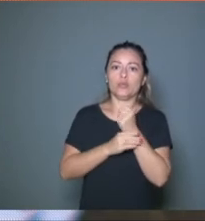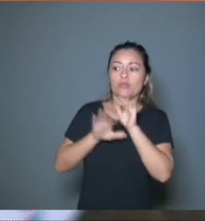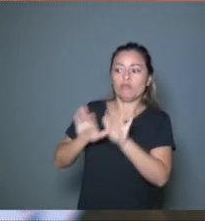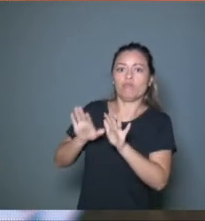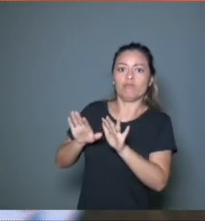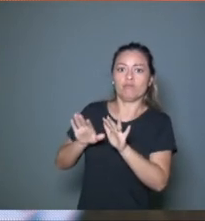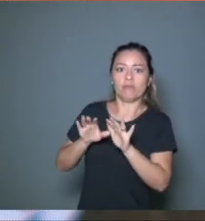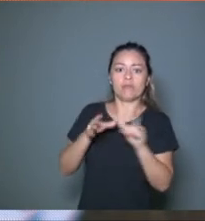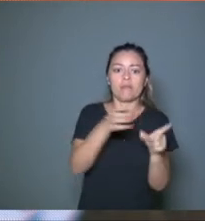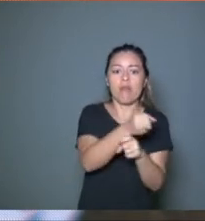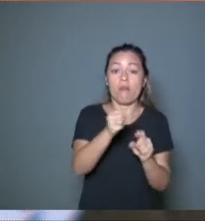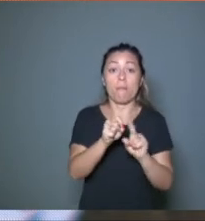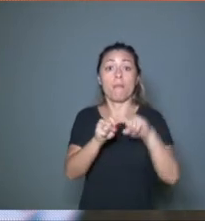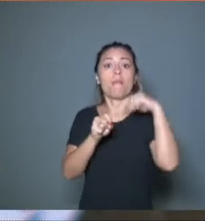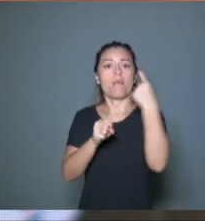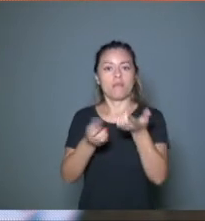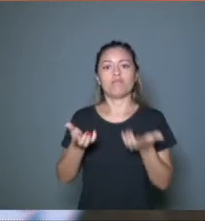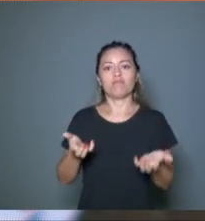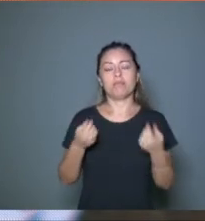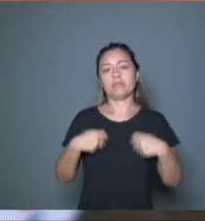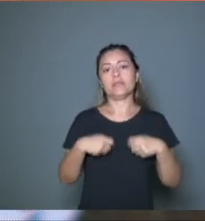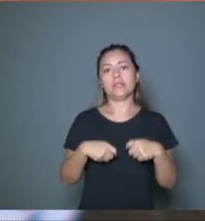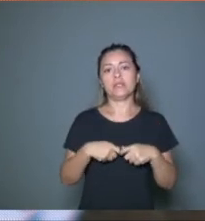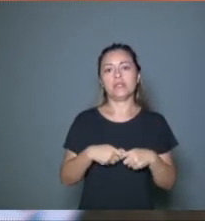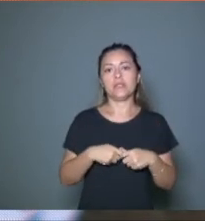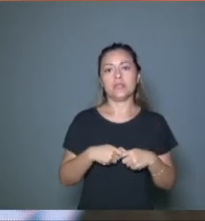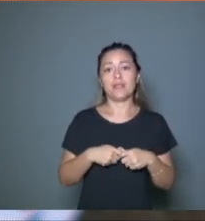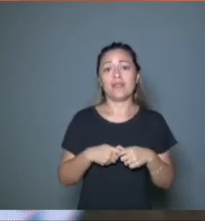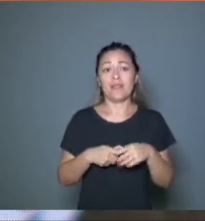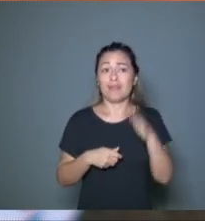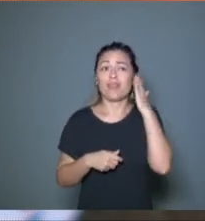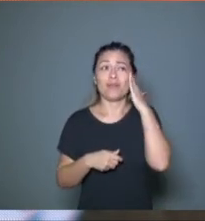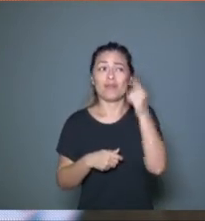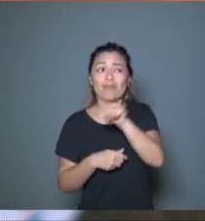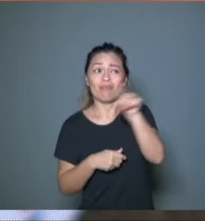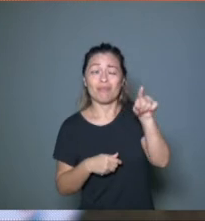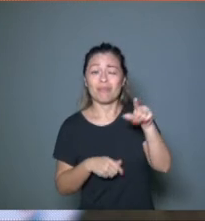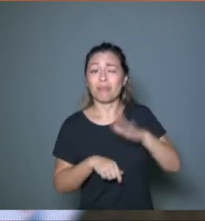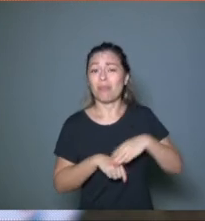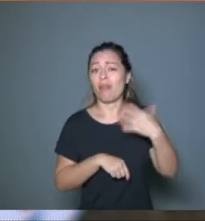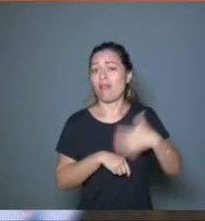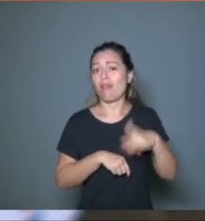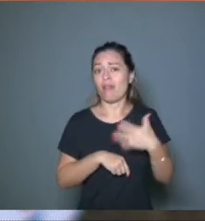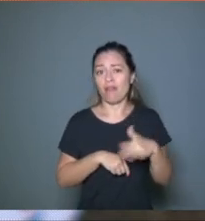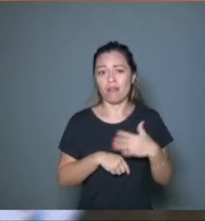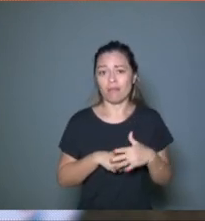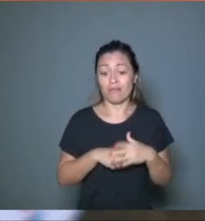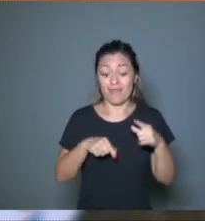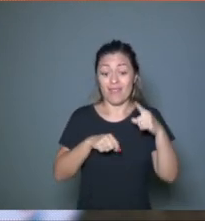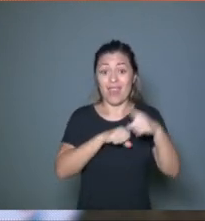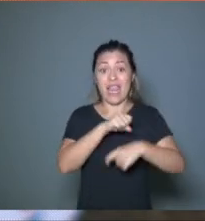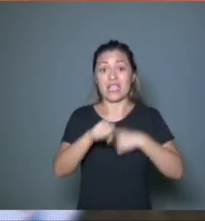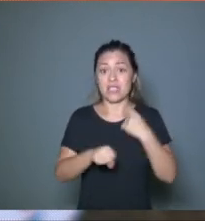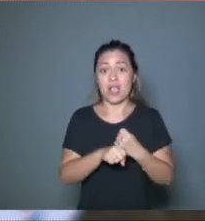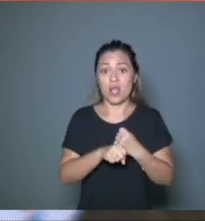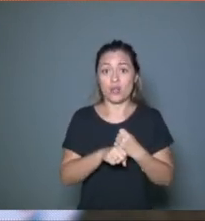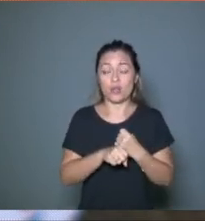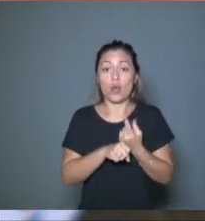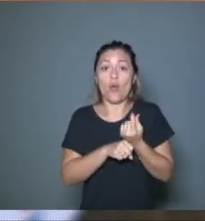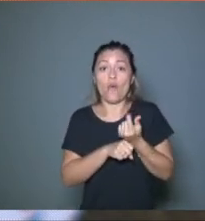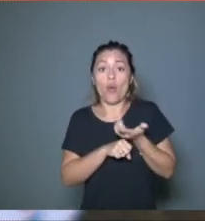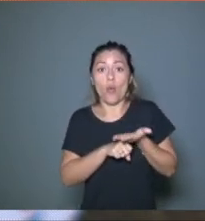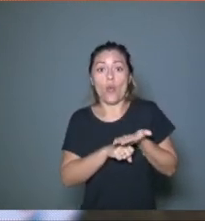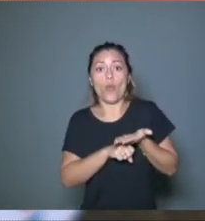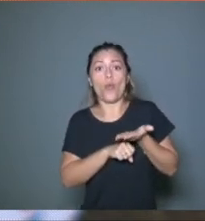will ensure the supply of our operations for the next season. And they are more expensive. Of course, prices